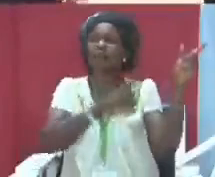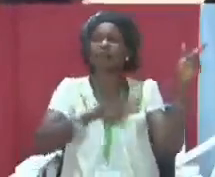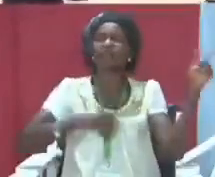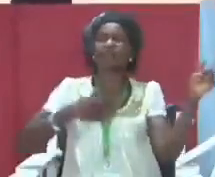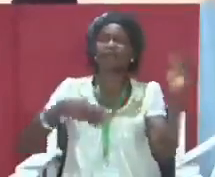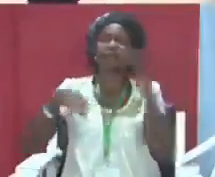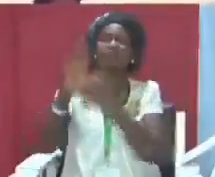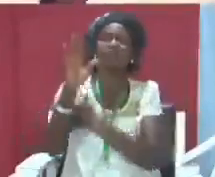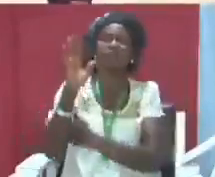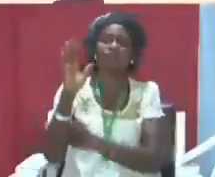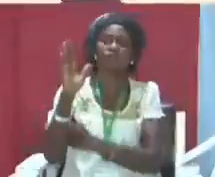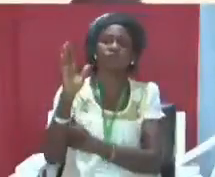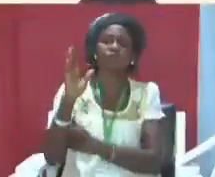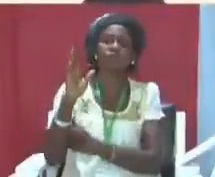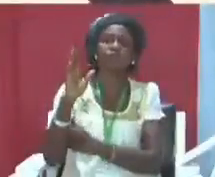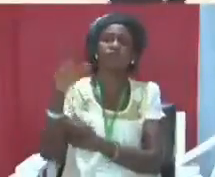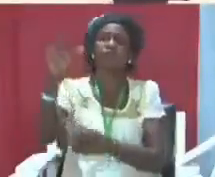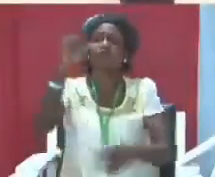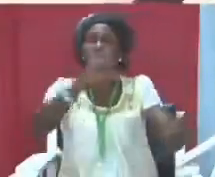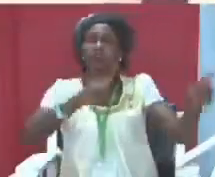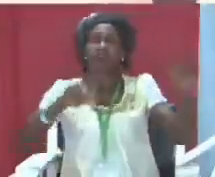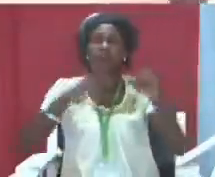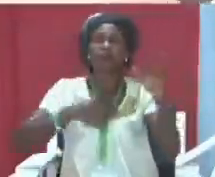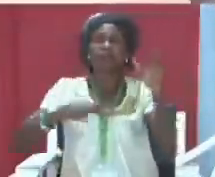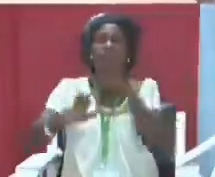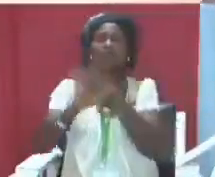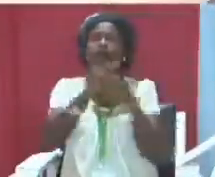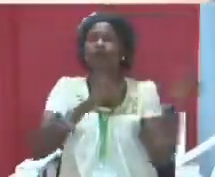God. Say it loud and clear.